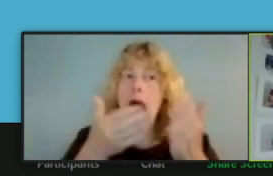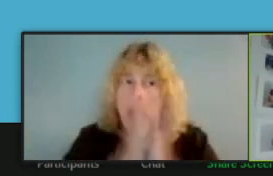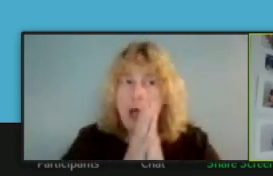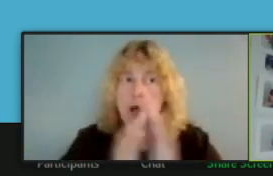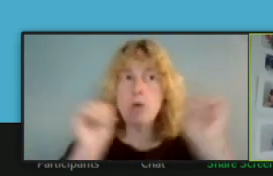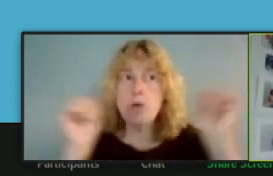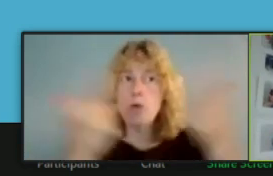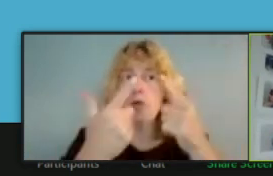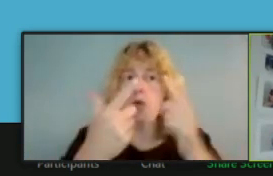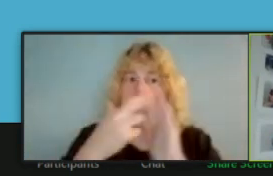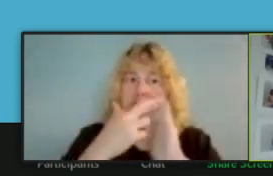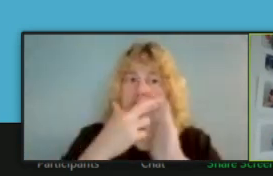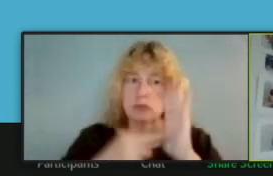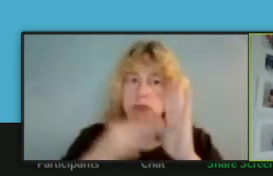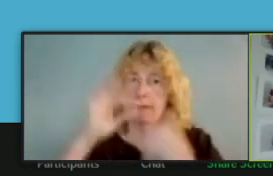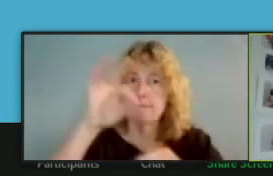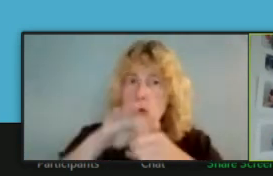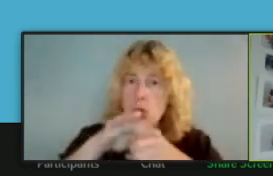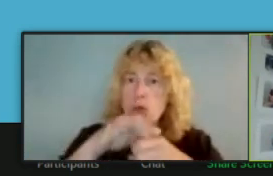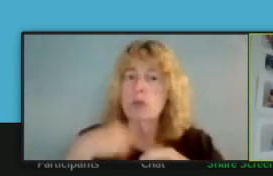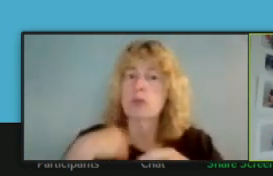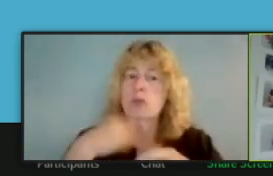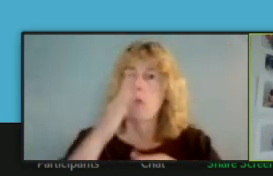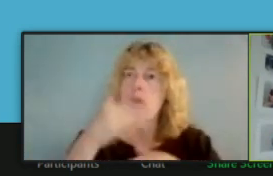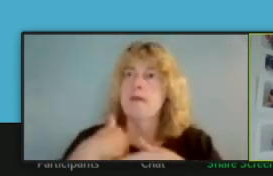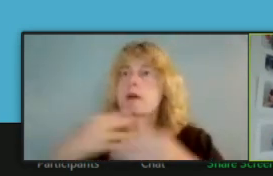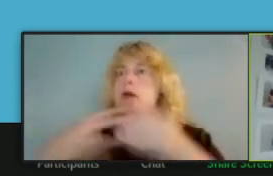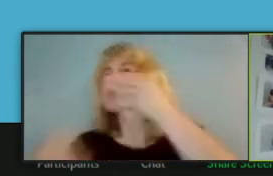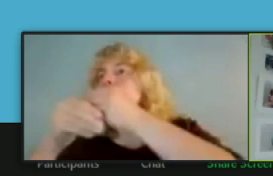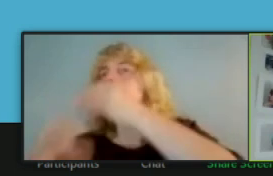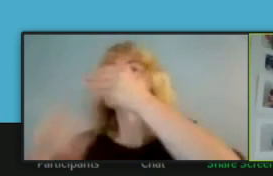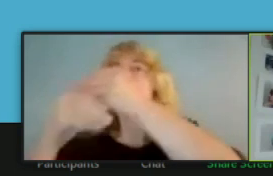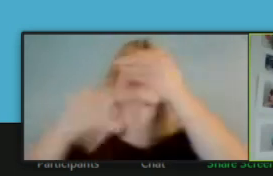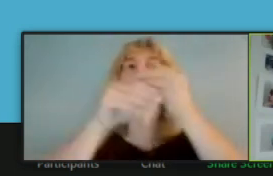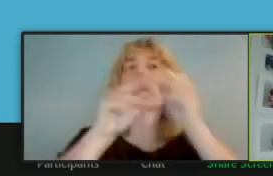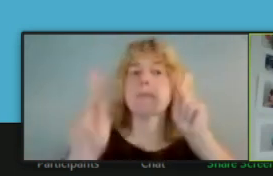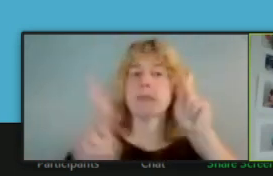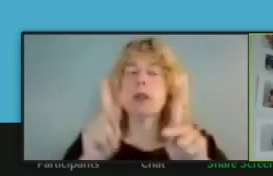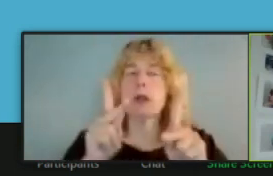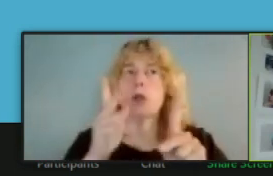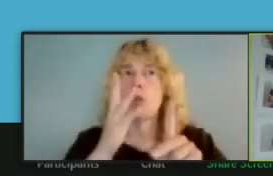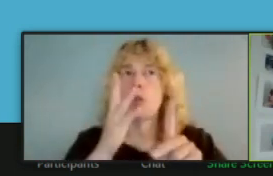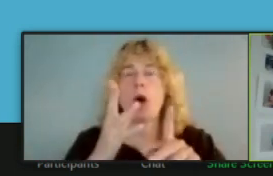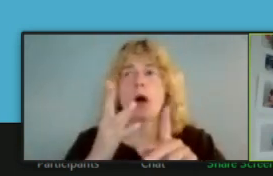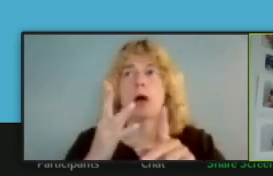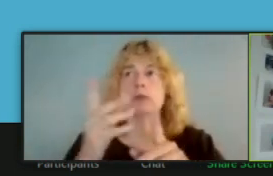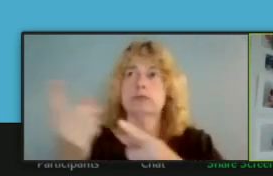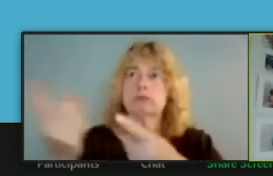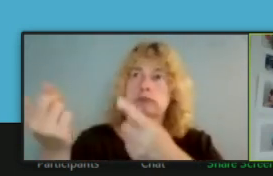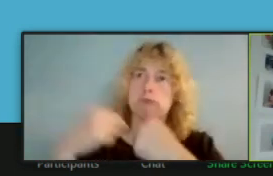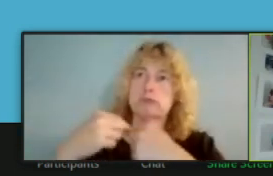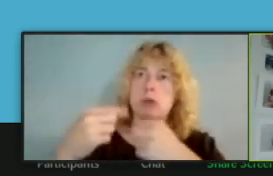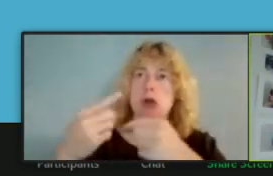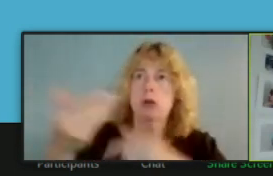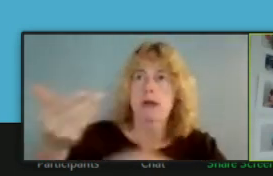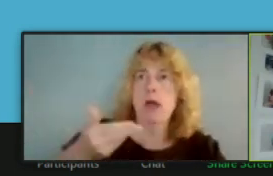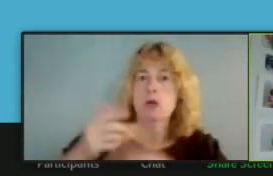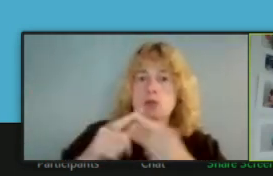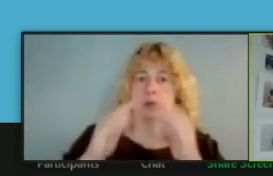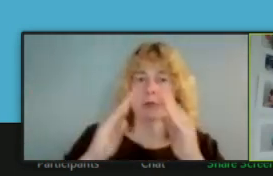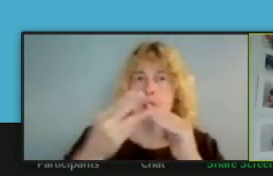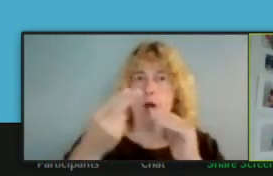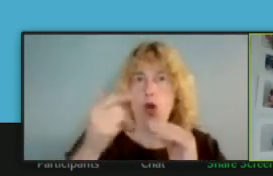will have additional people coming in onto our town halls talking with us about the new voting